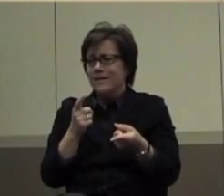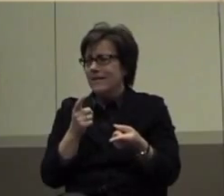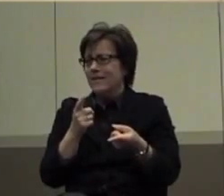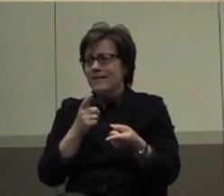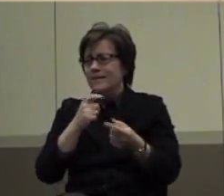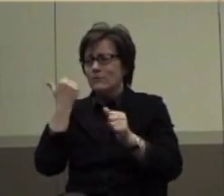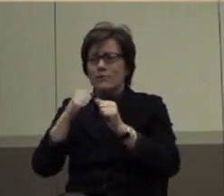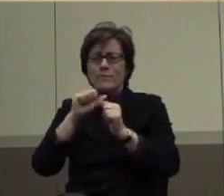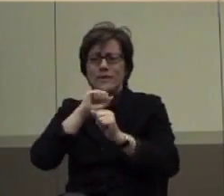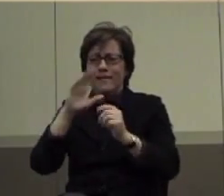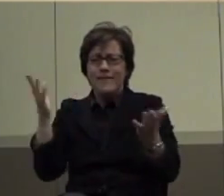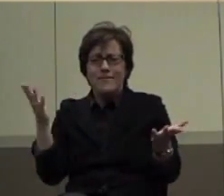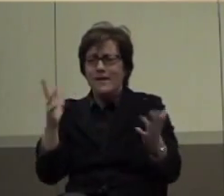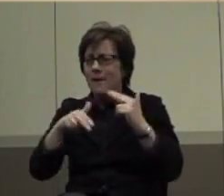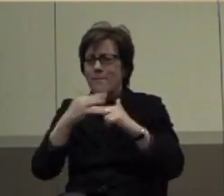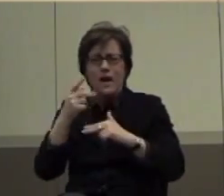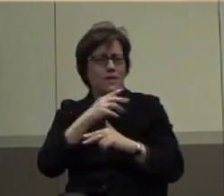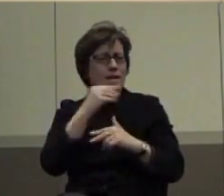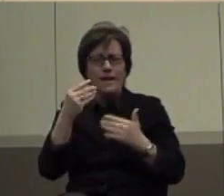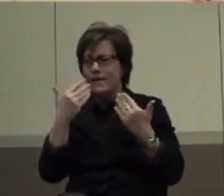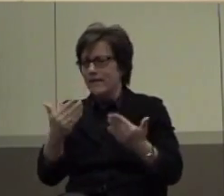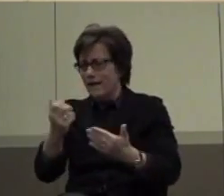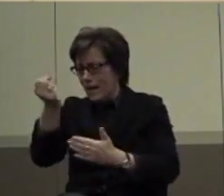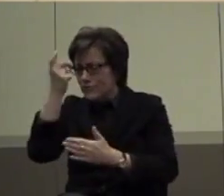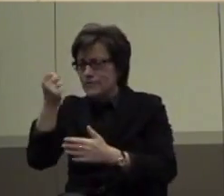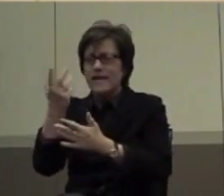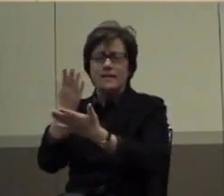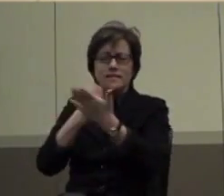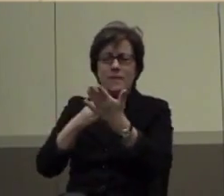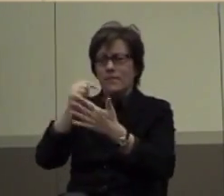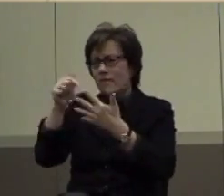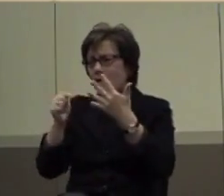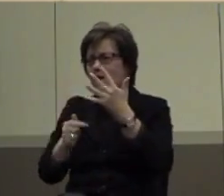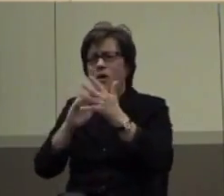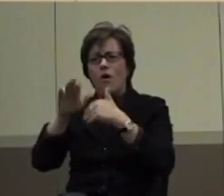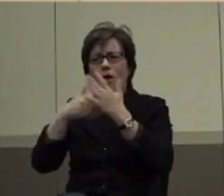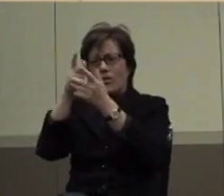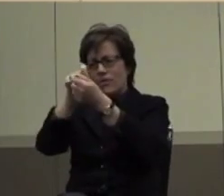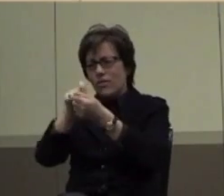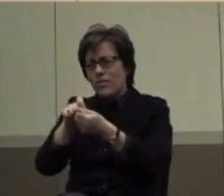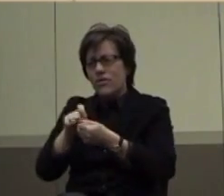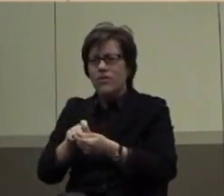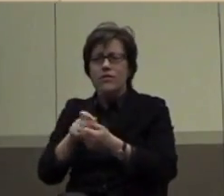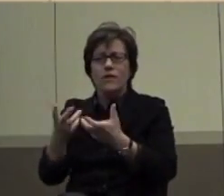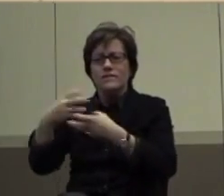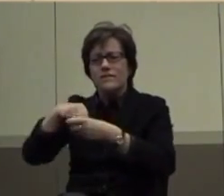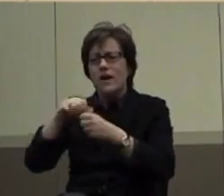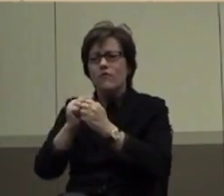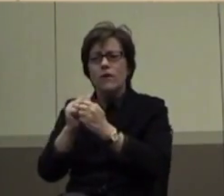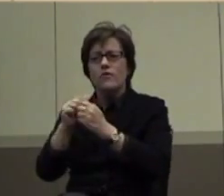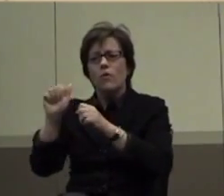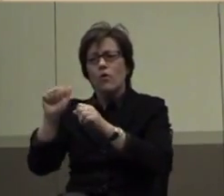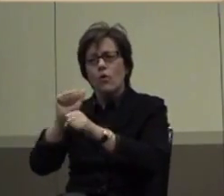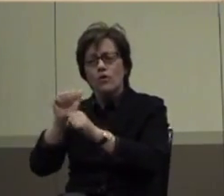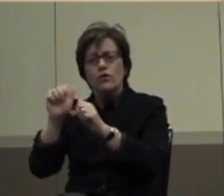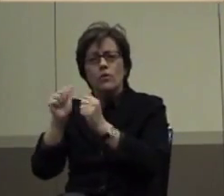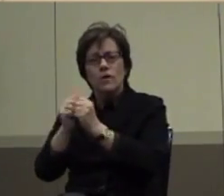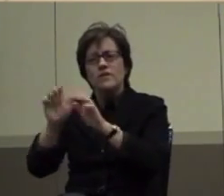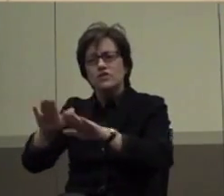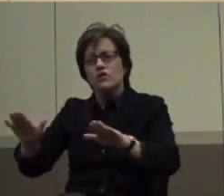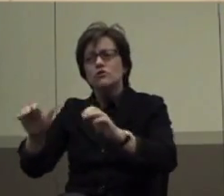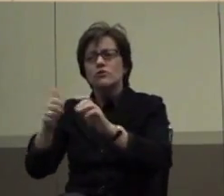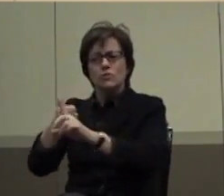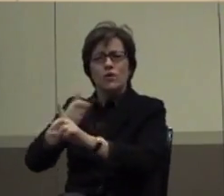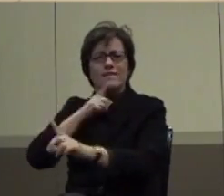that and have the understanding of some of the nuances that you had that goes into working with a child who's got a hearing problem. So you've got lots of ways to